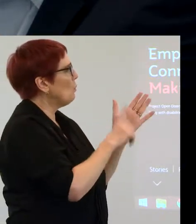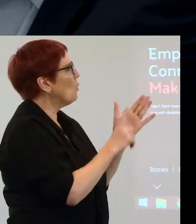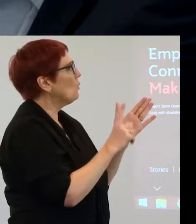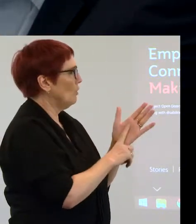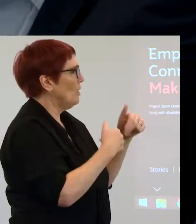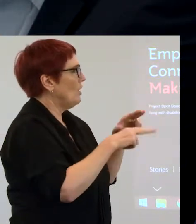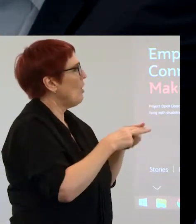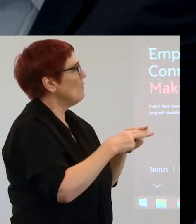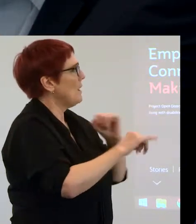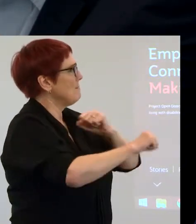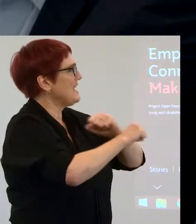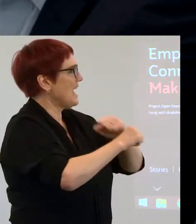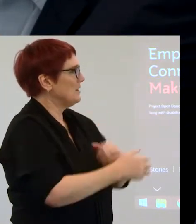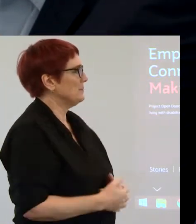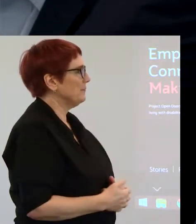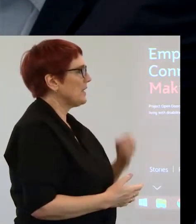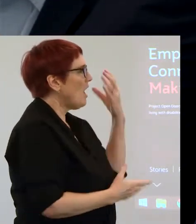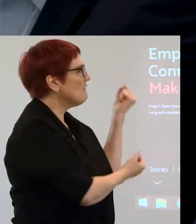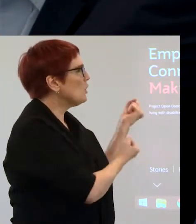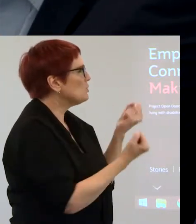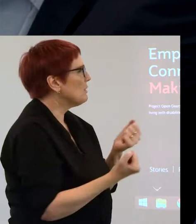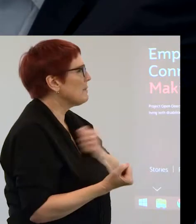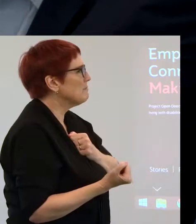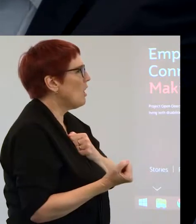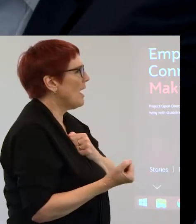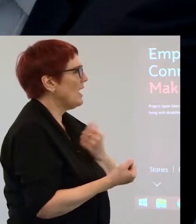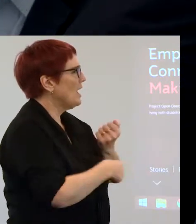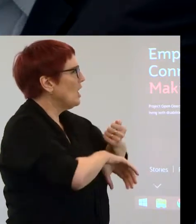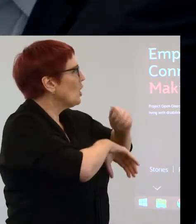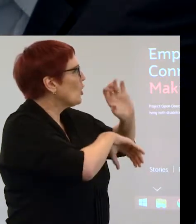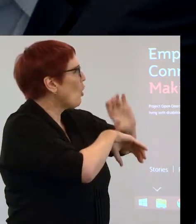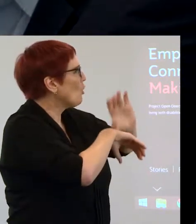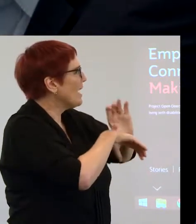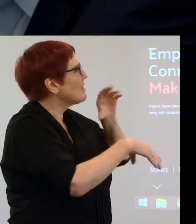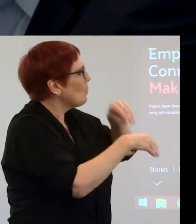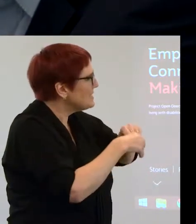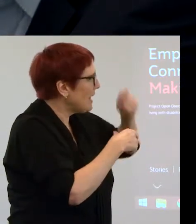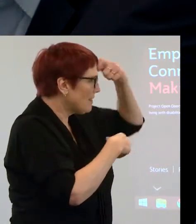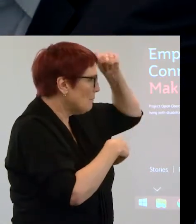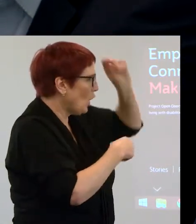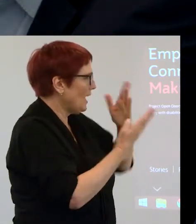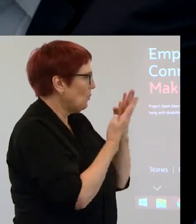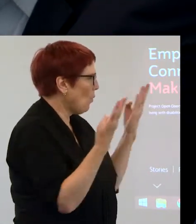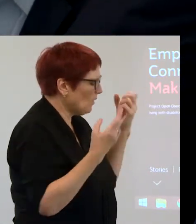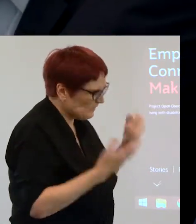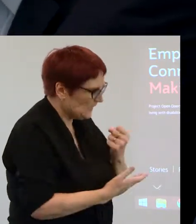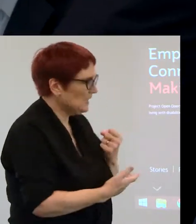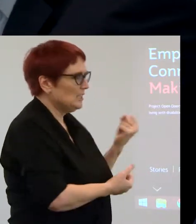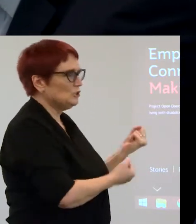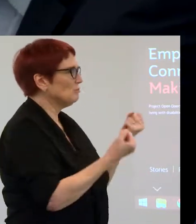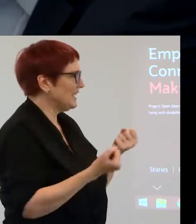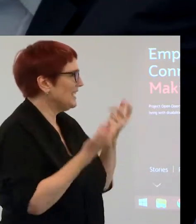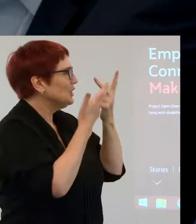institution. I forgot to bring my little piece of cement that was part of the Berlin Wall that symbolised